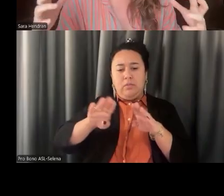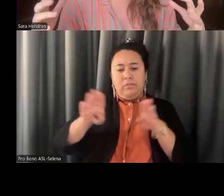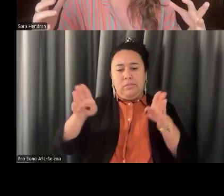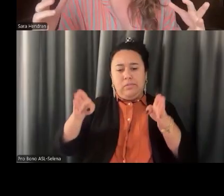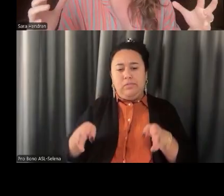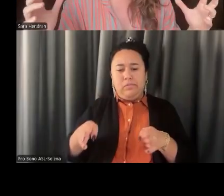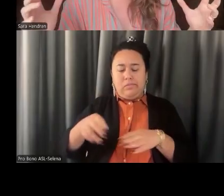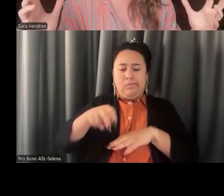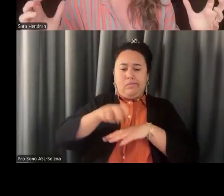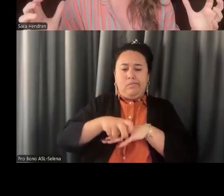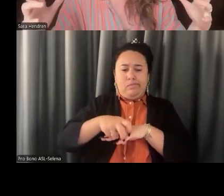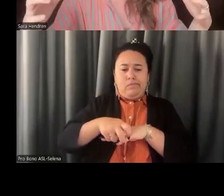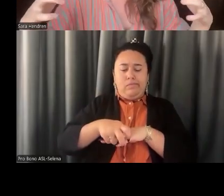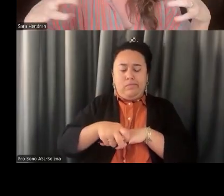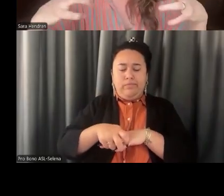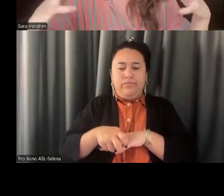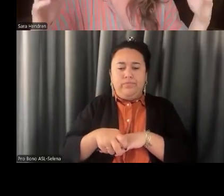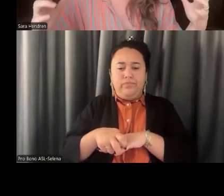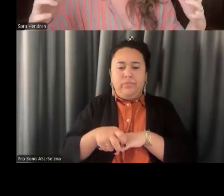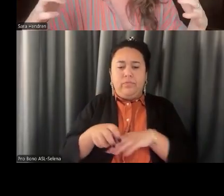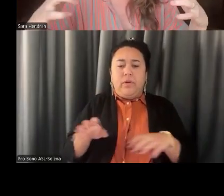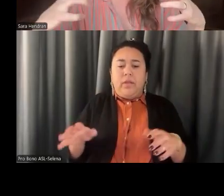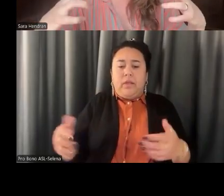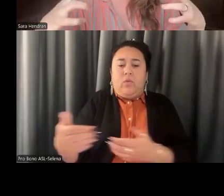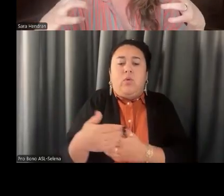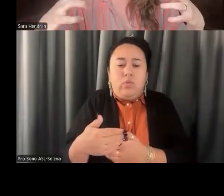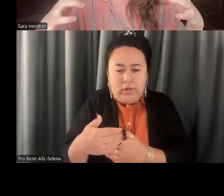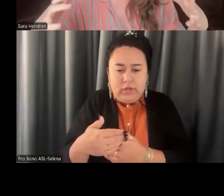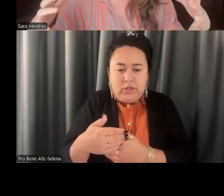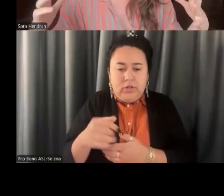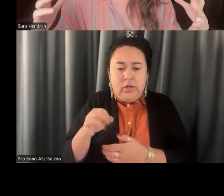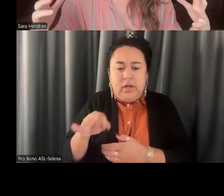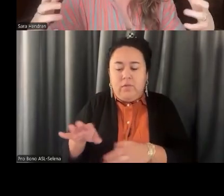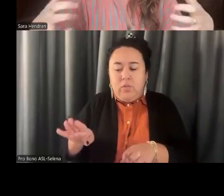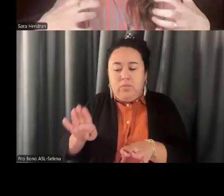square chunky version, but they reach up around you when activated